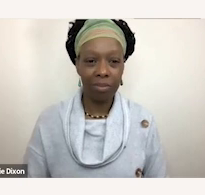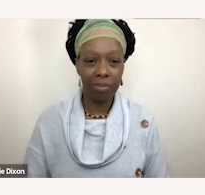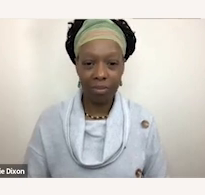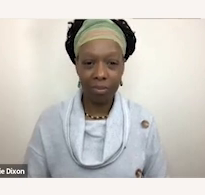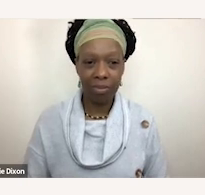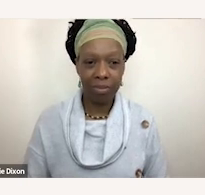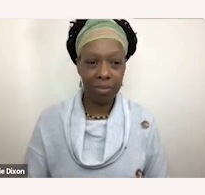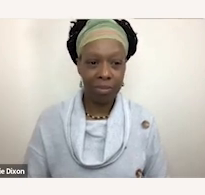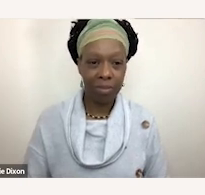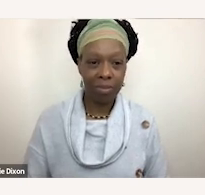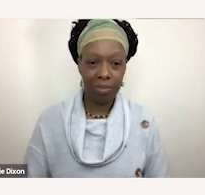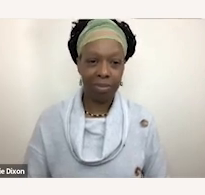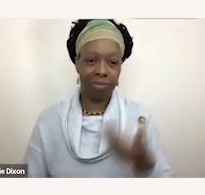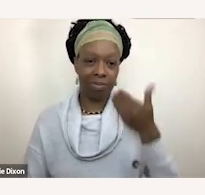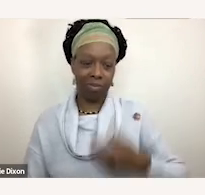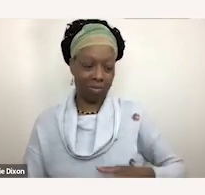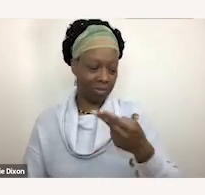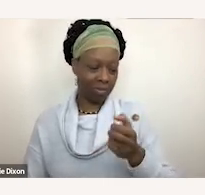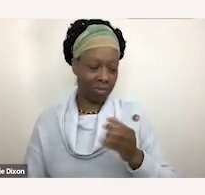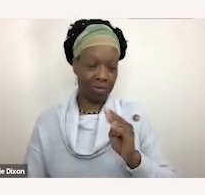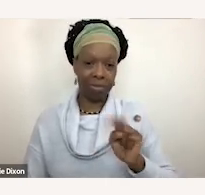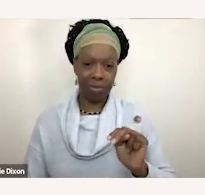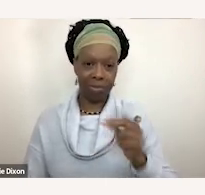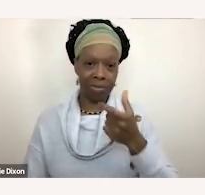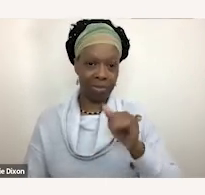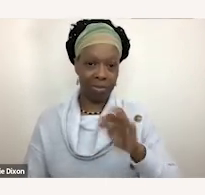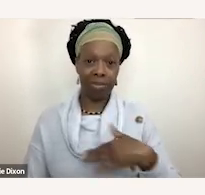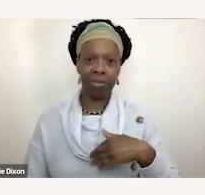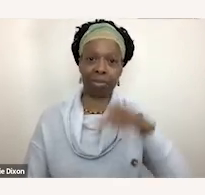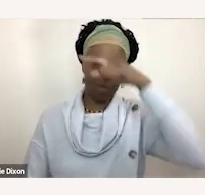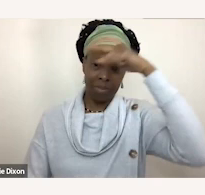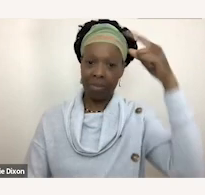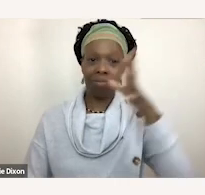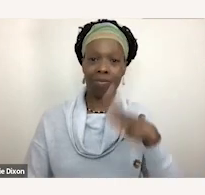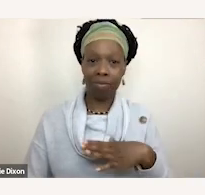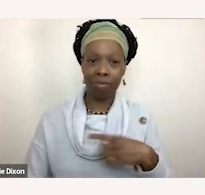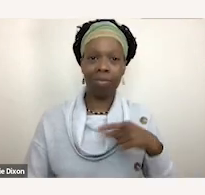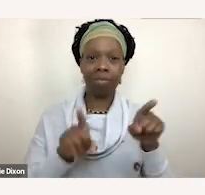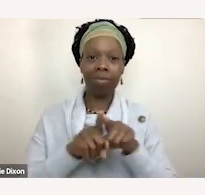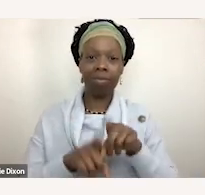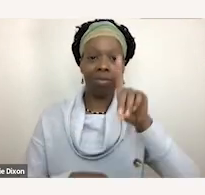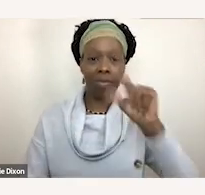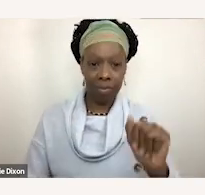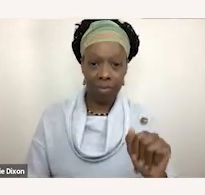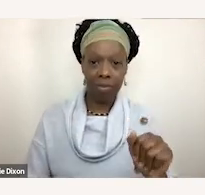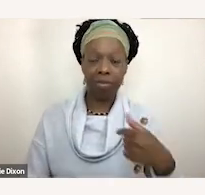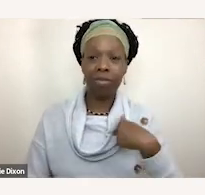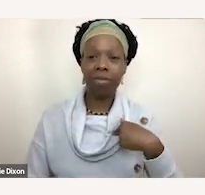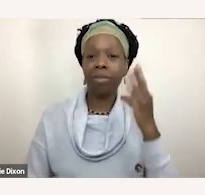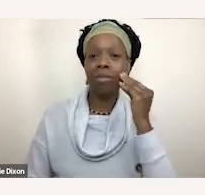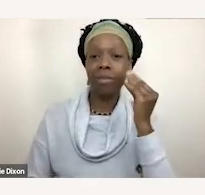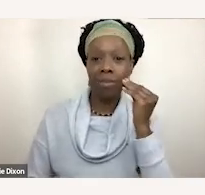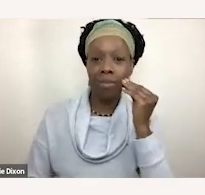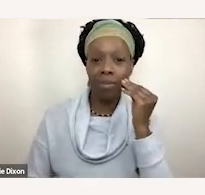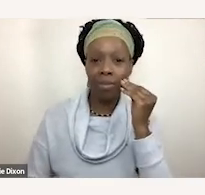My name is Hathendurma. I'm a Black woman. I'm also disabled. So I experienced